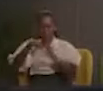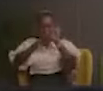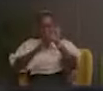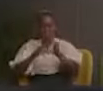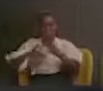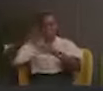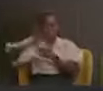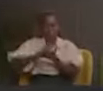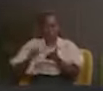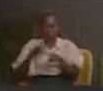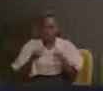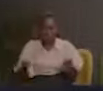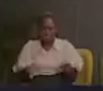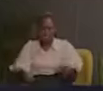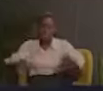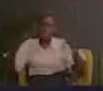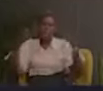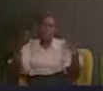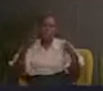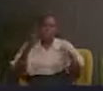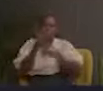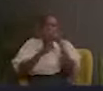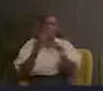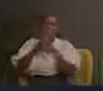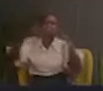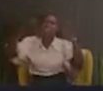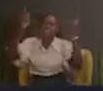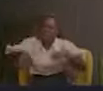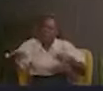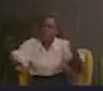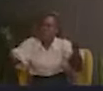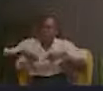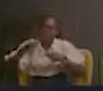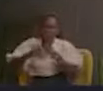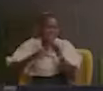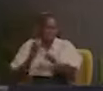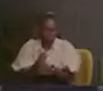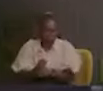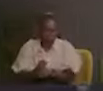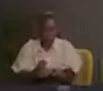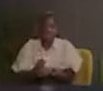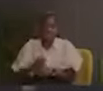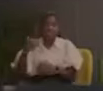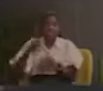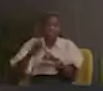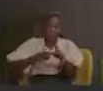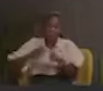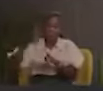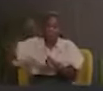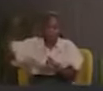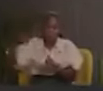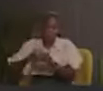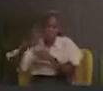Many decades later, from that dream, the next place he went to was the pit.